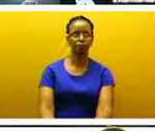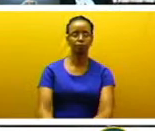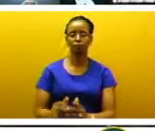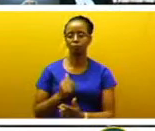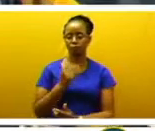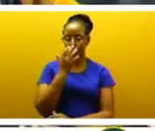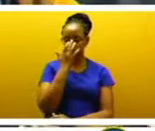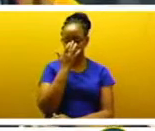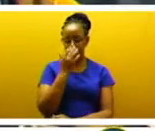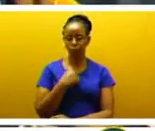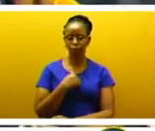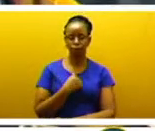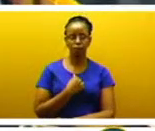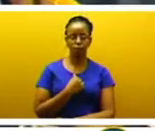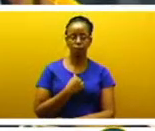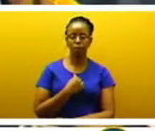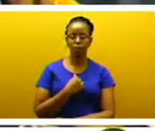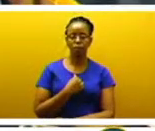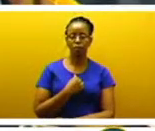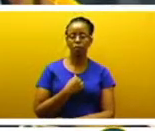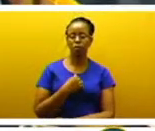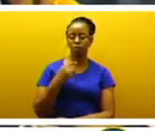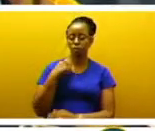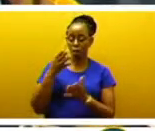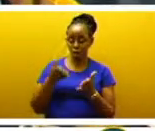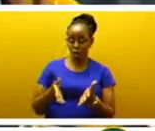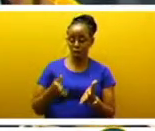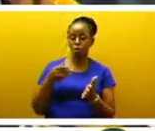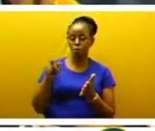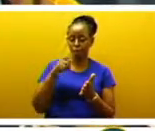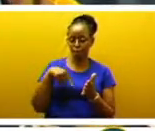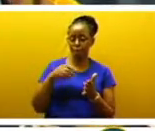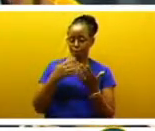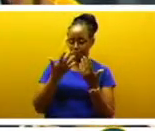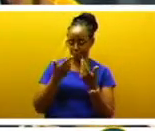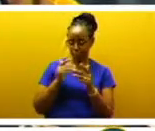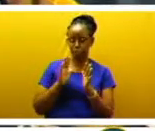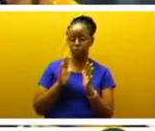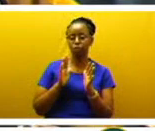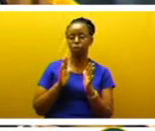Yes, that brings us to the end of